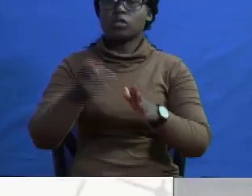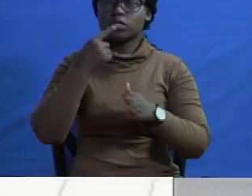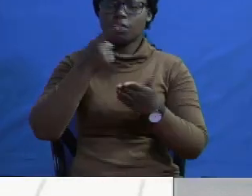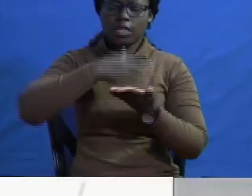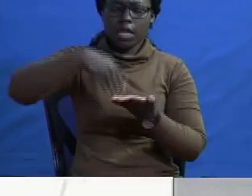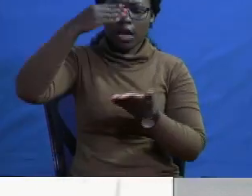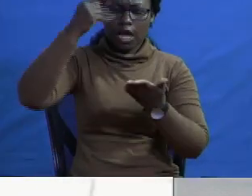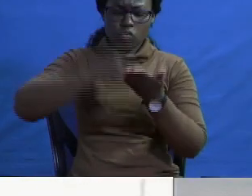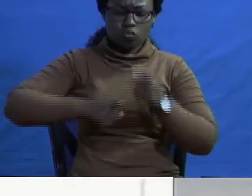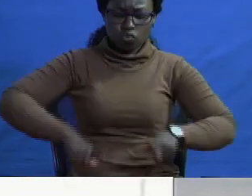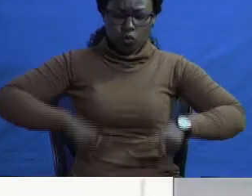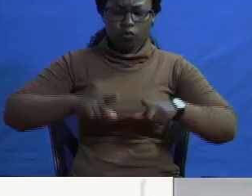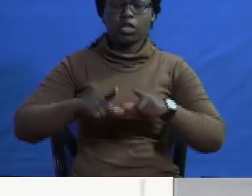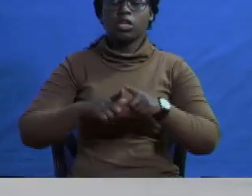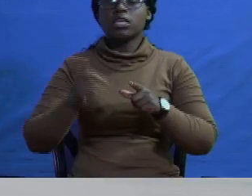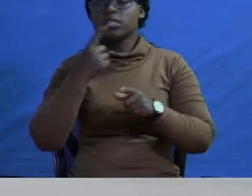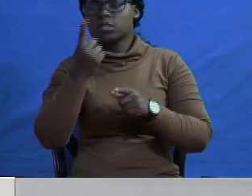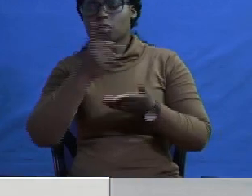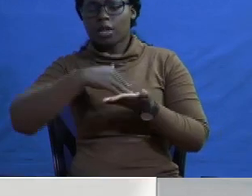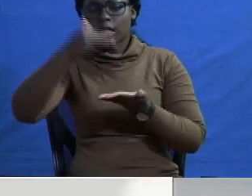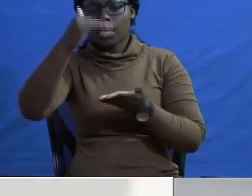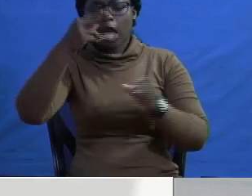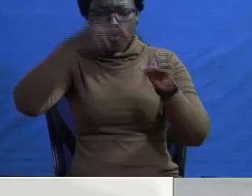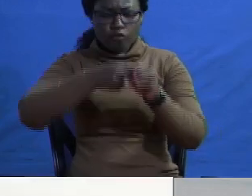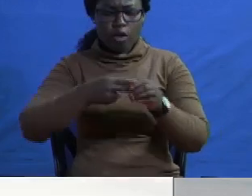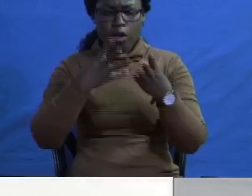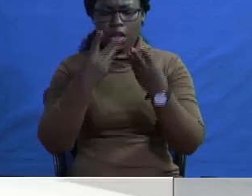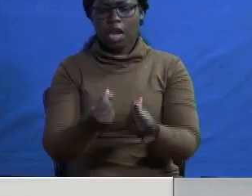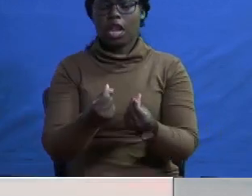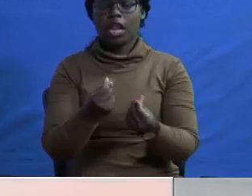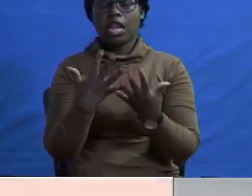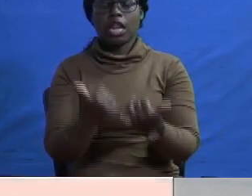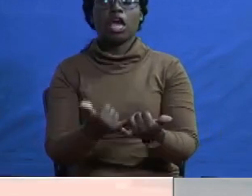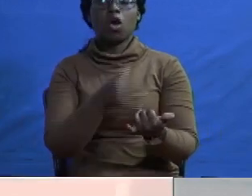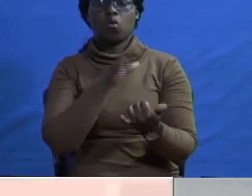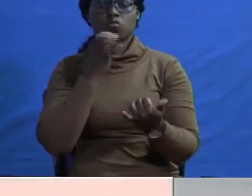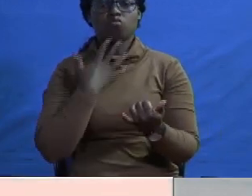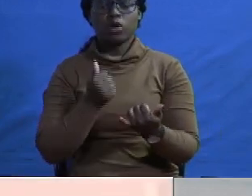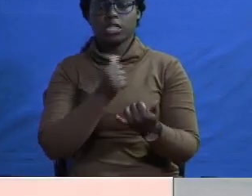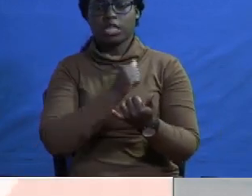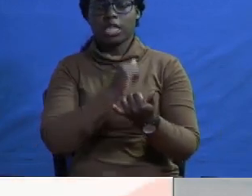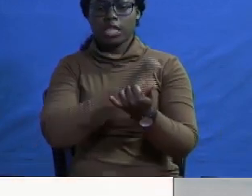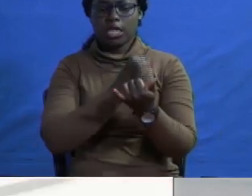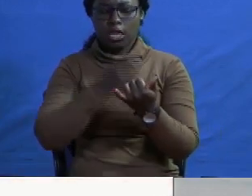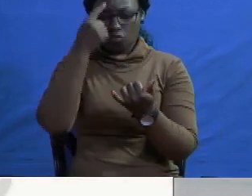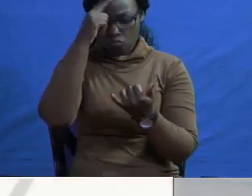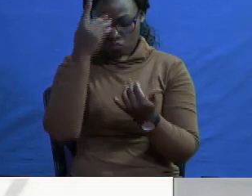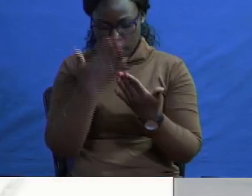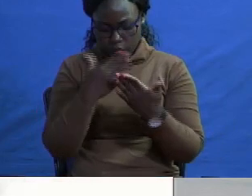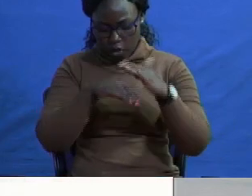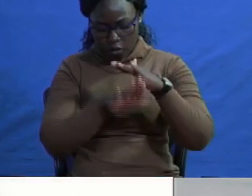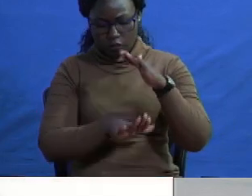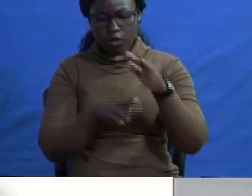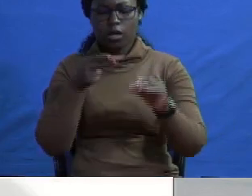high cost of living occasioned by high fuel prices now want the Energy and Petroleum Regulatory Authority to lower